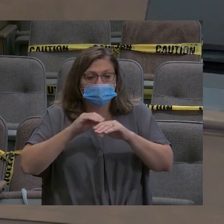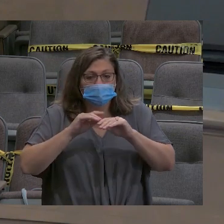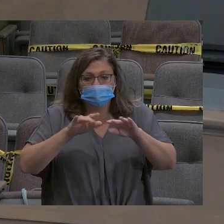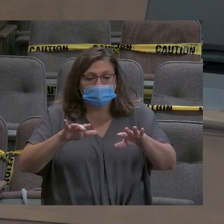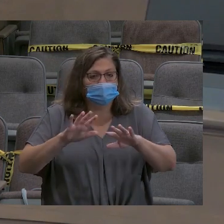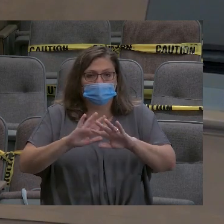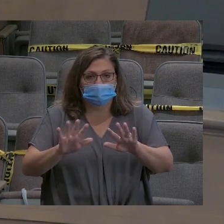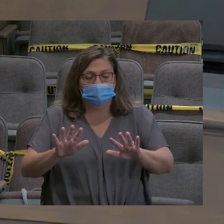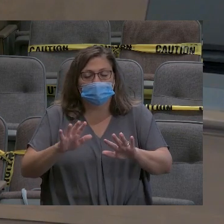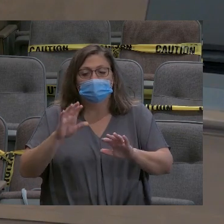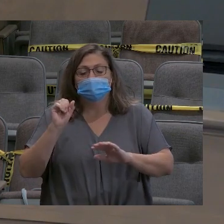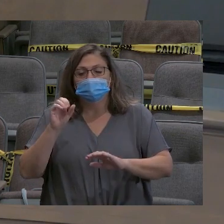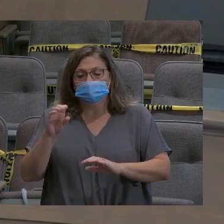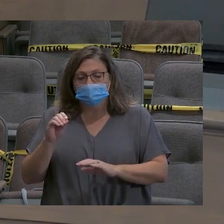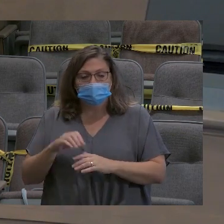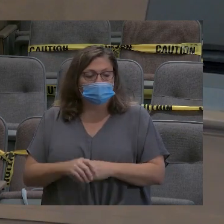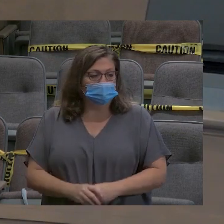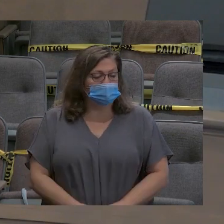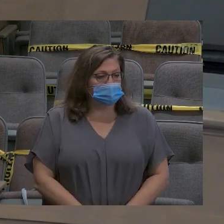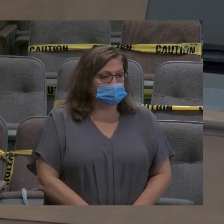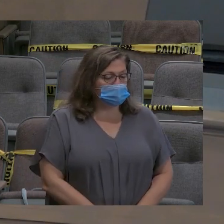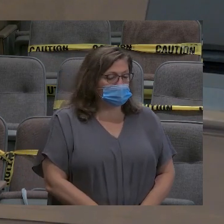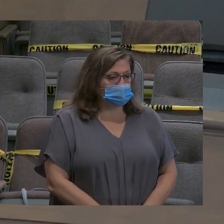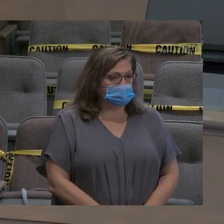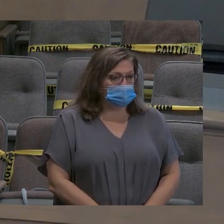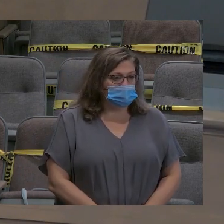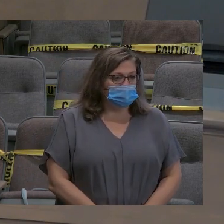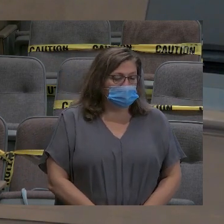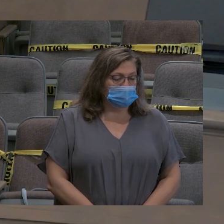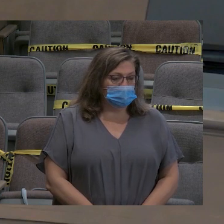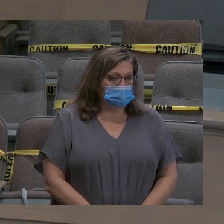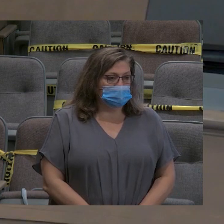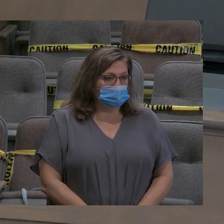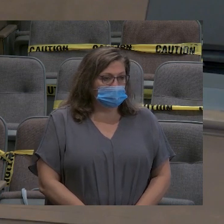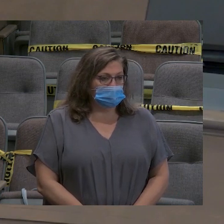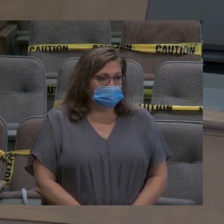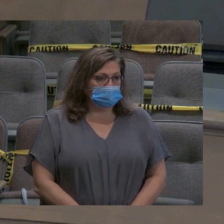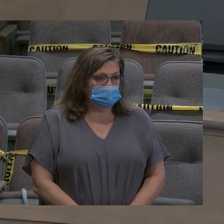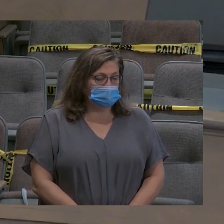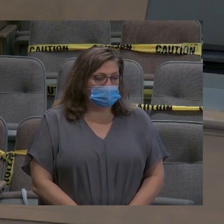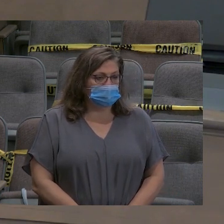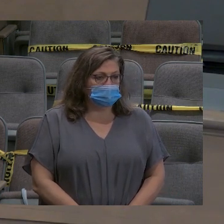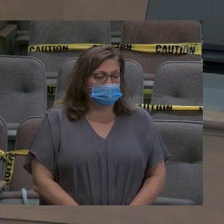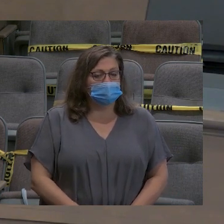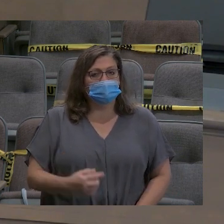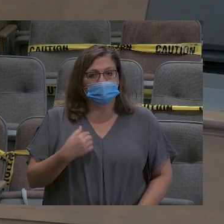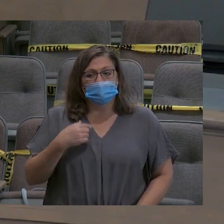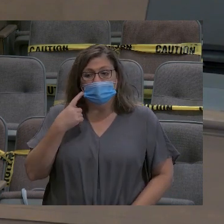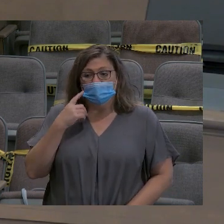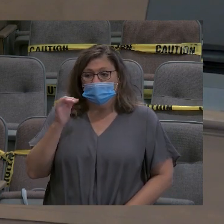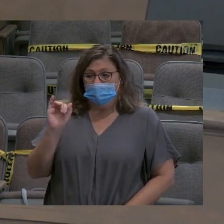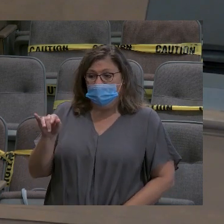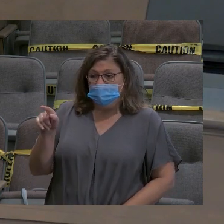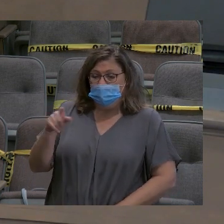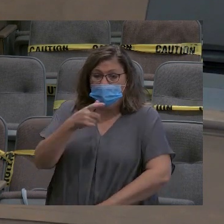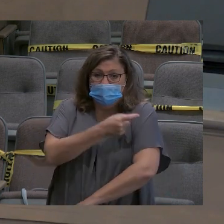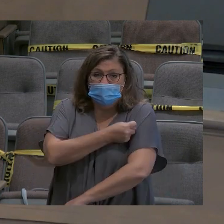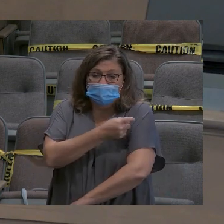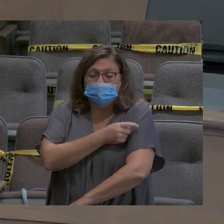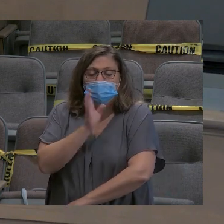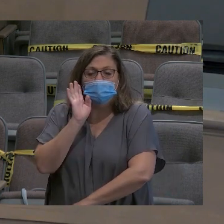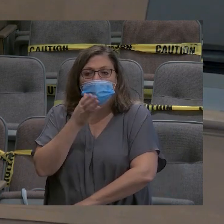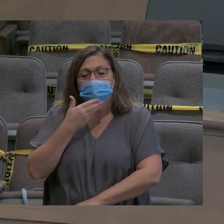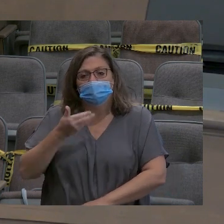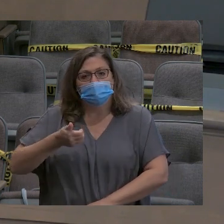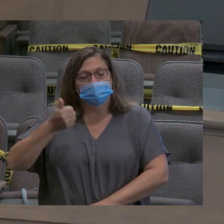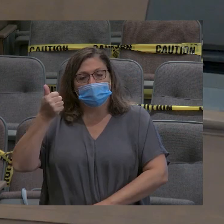vaccine. So I do think that's going to ultimately be the best promise down the road.